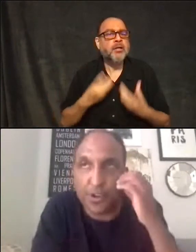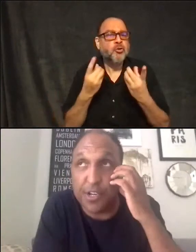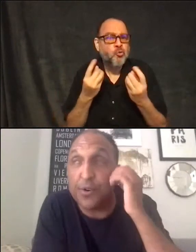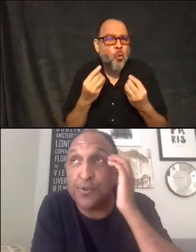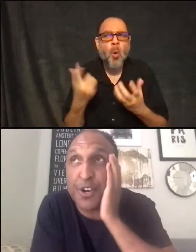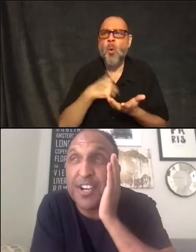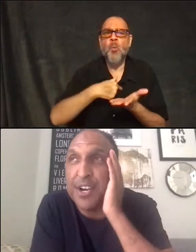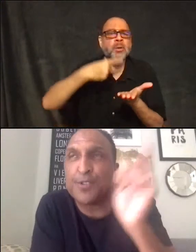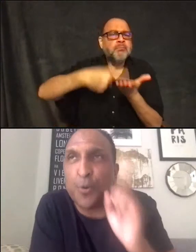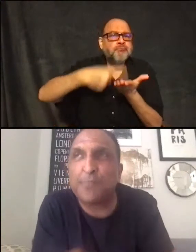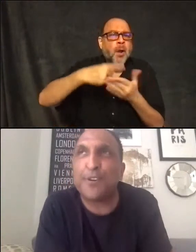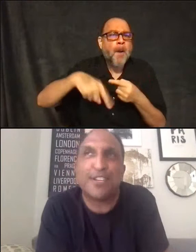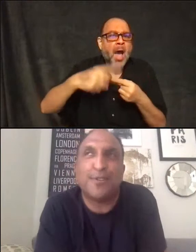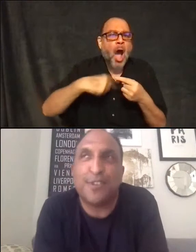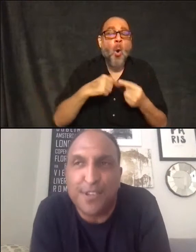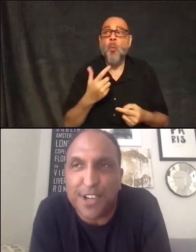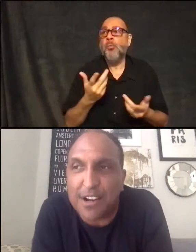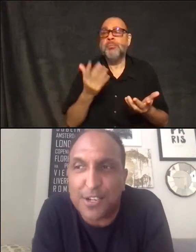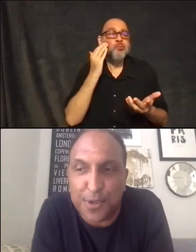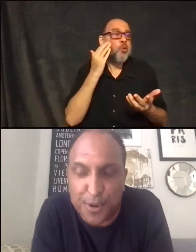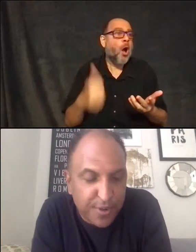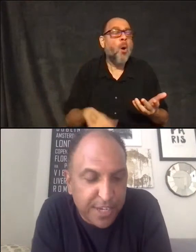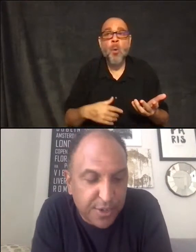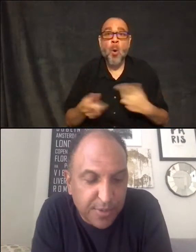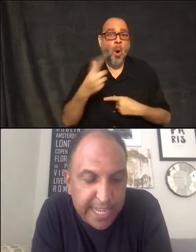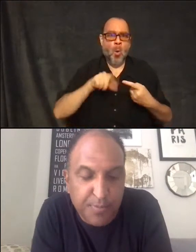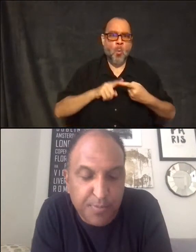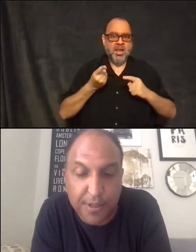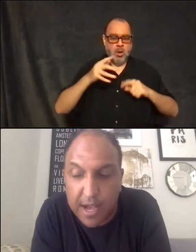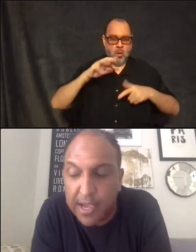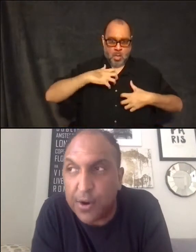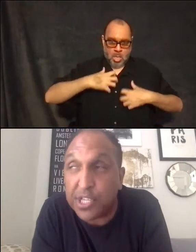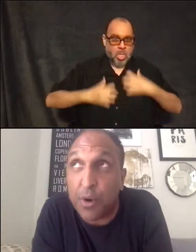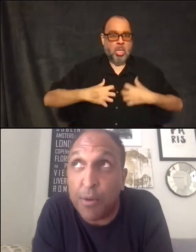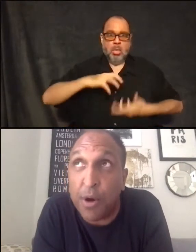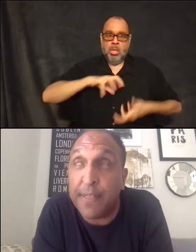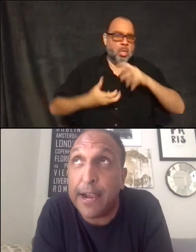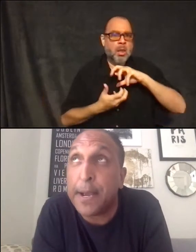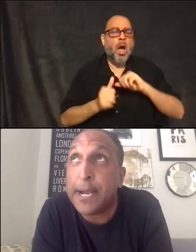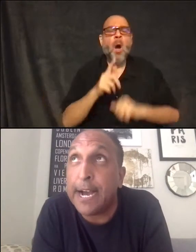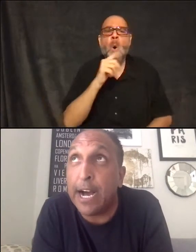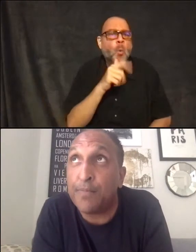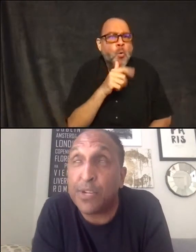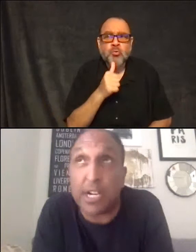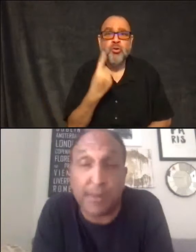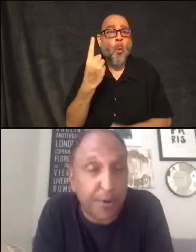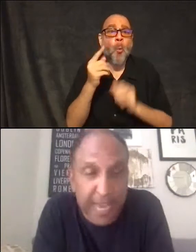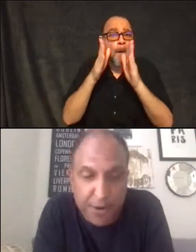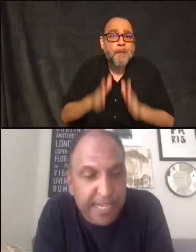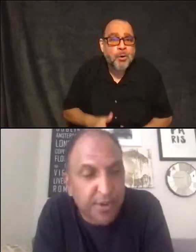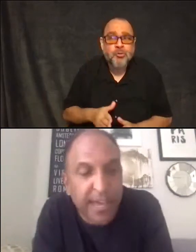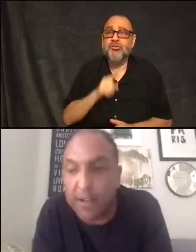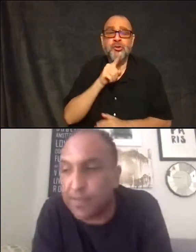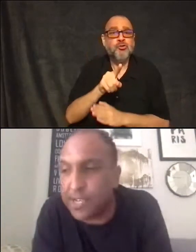who's the one person you talk to when you're going through issues. And we had his brother-in-law, Chris Cuomo, on there. We talked about